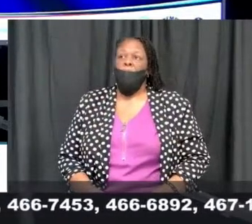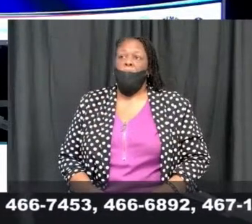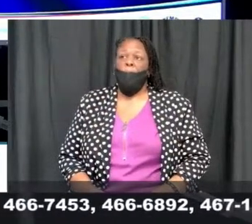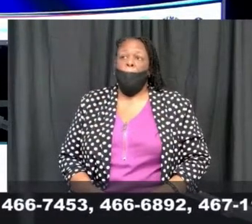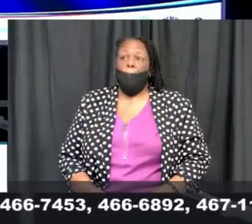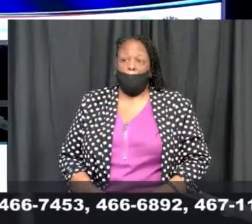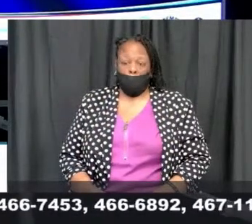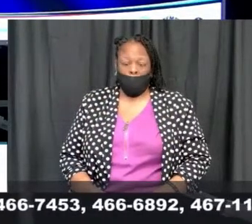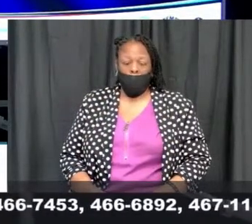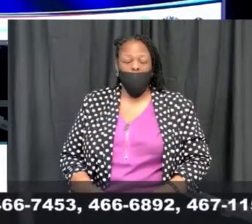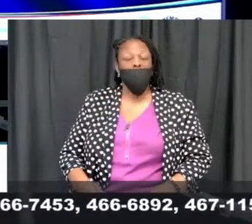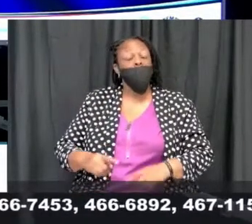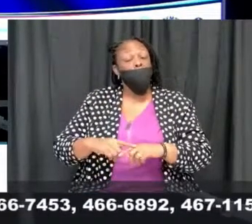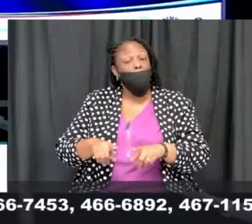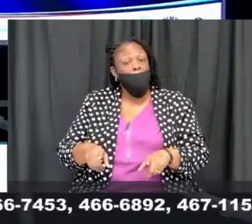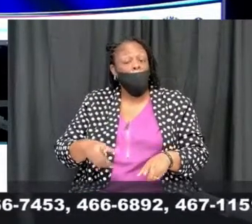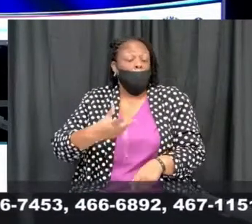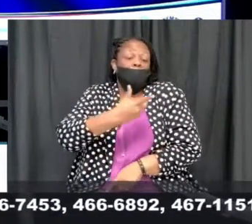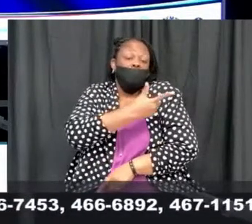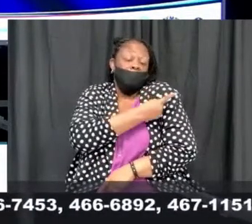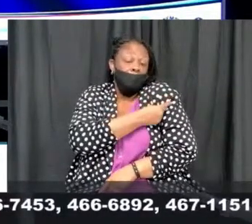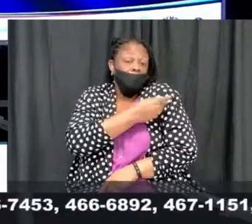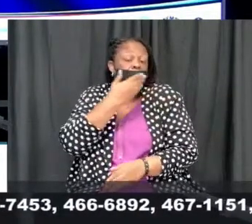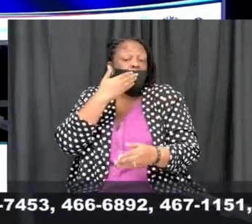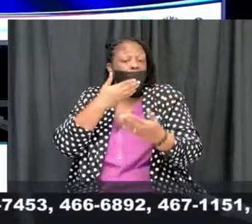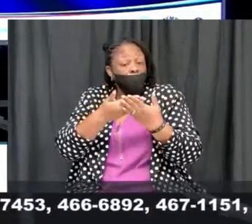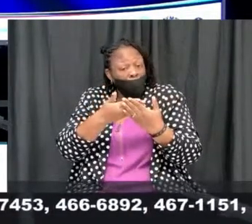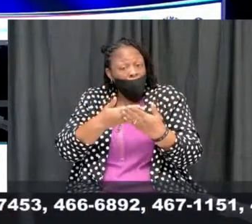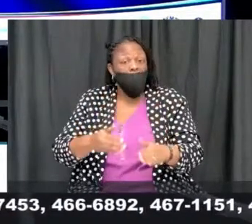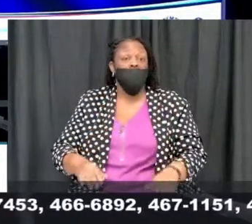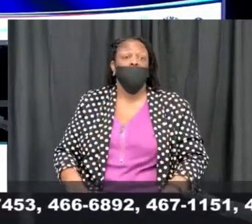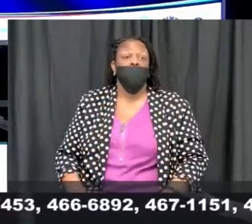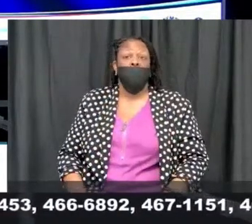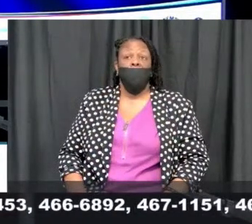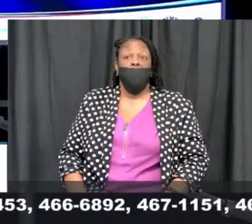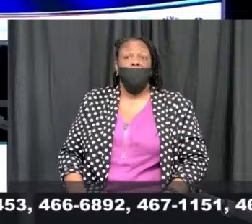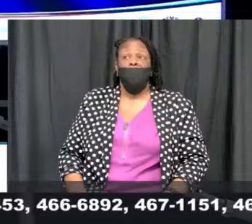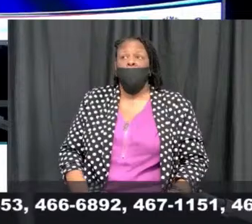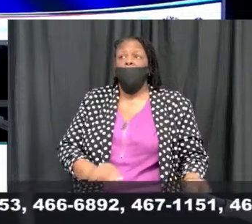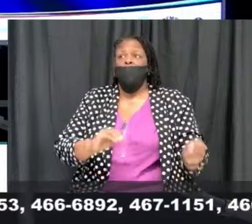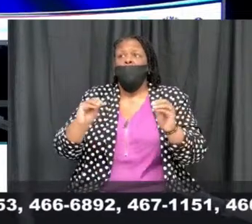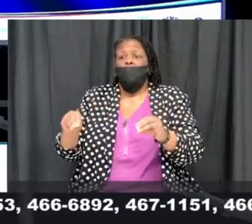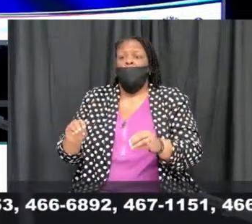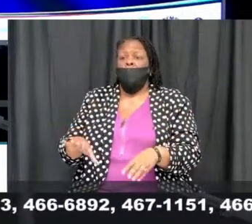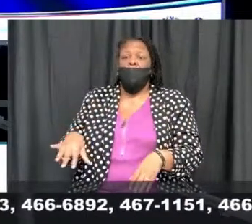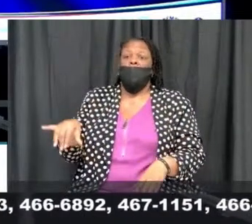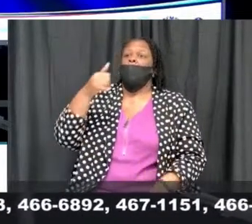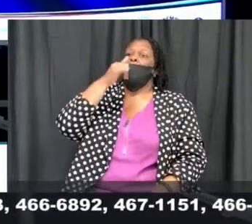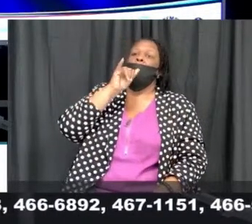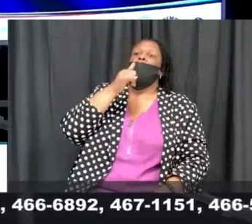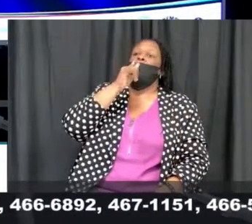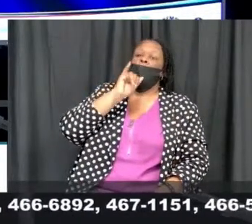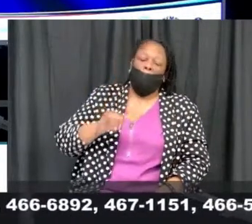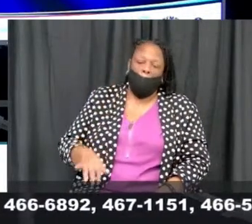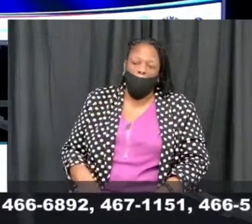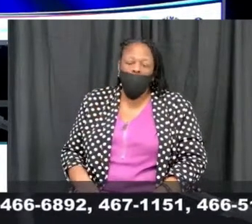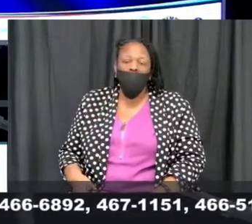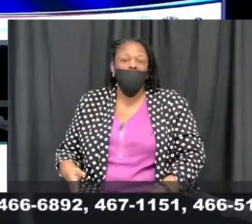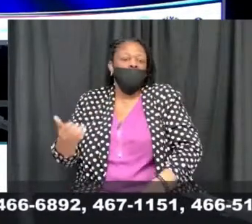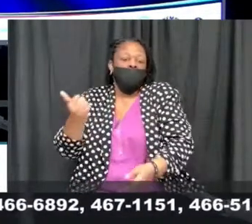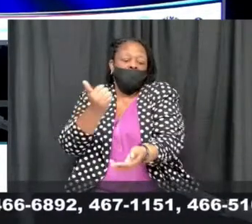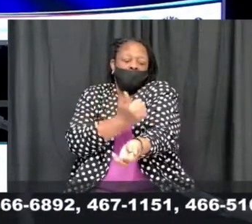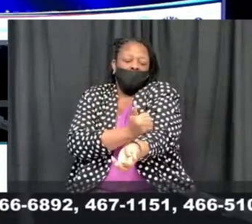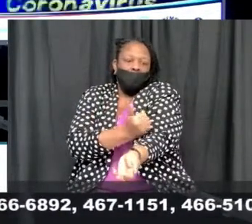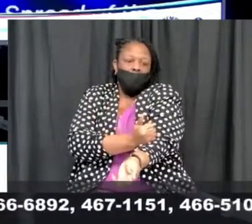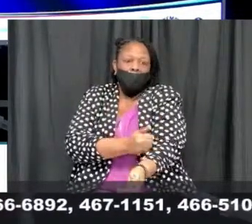it is supposed to protect us. However, we're putting all kinds of things in our bodies. Putting the alcohol, we are putting the